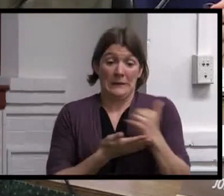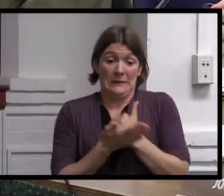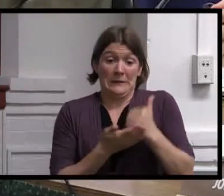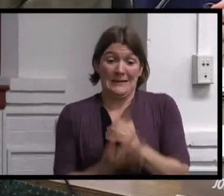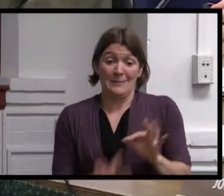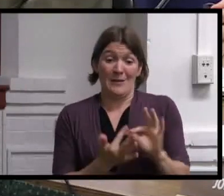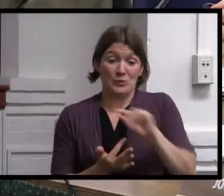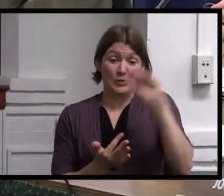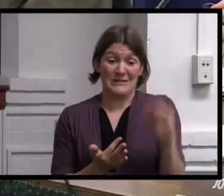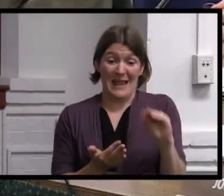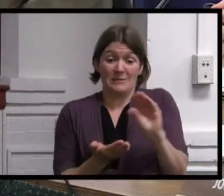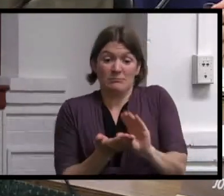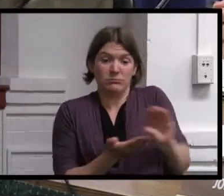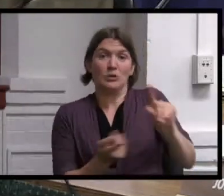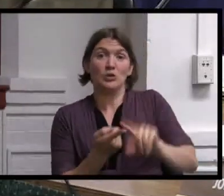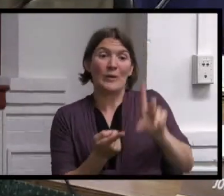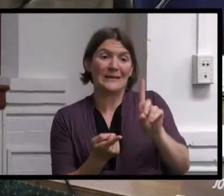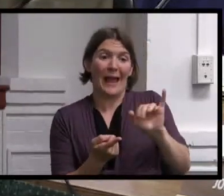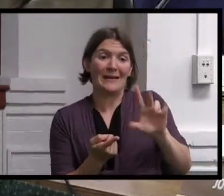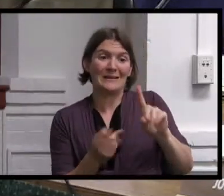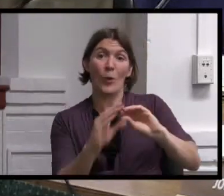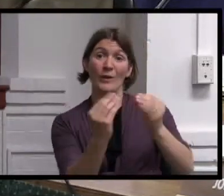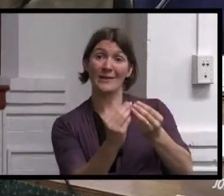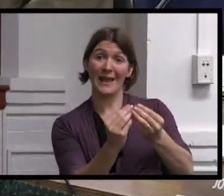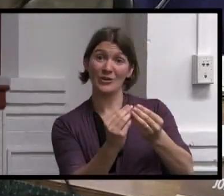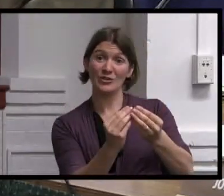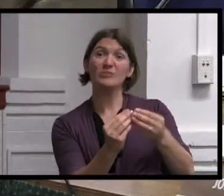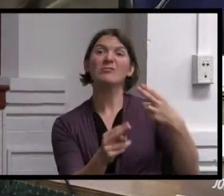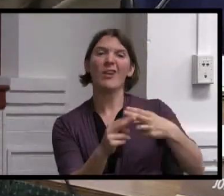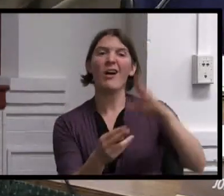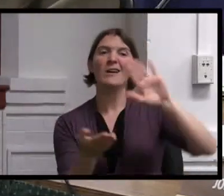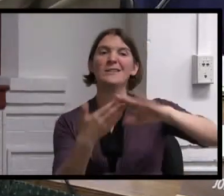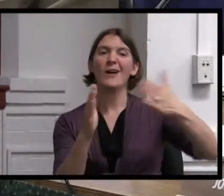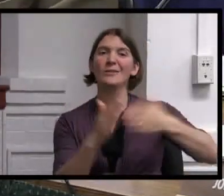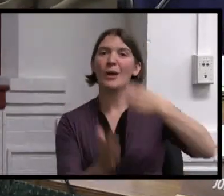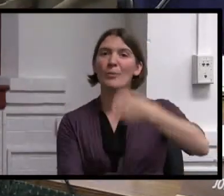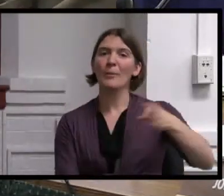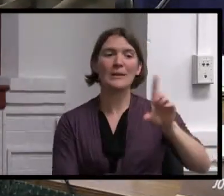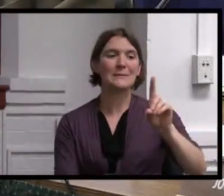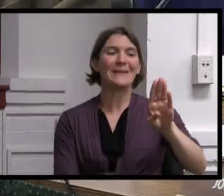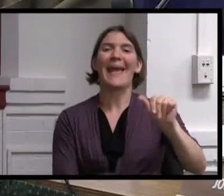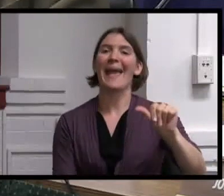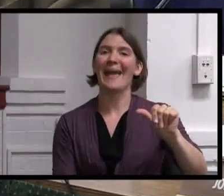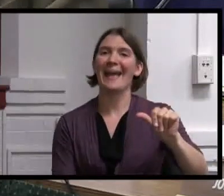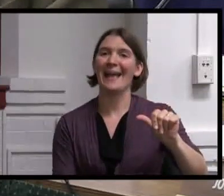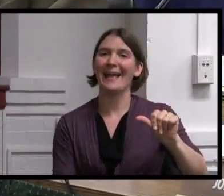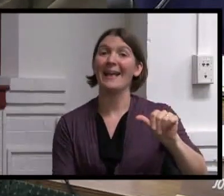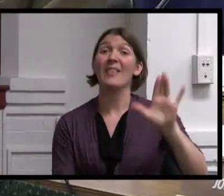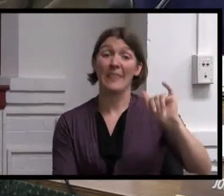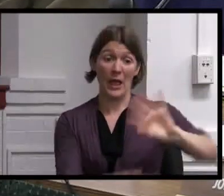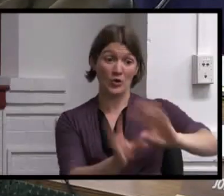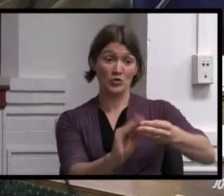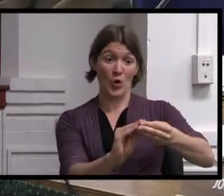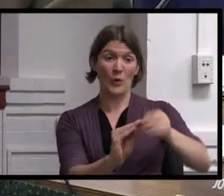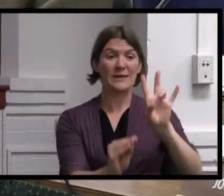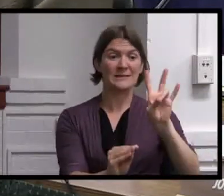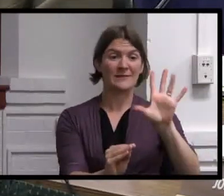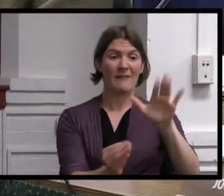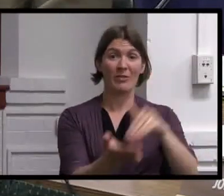the designated downtown organization, which in our case is Downtown Brattleboro Alliance. That's correct. And that the total amount of that this year